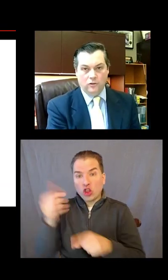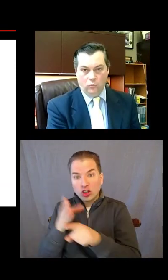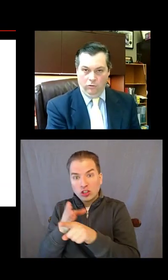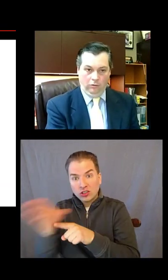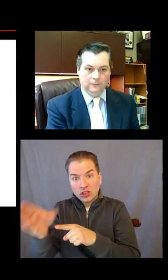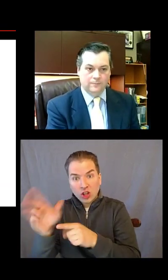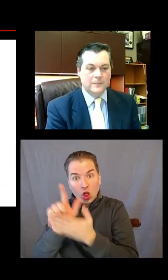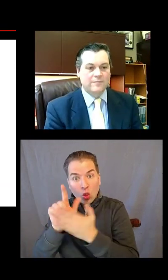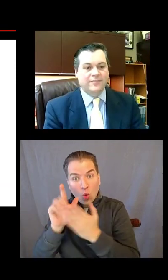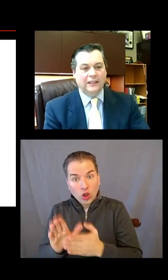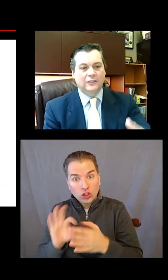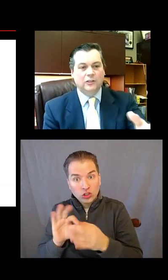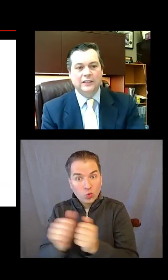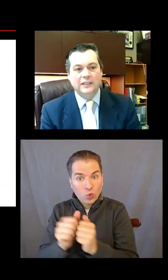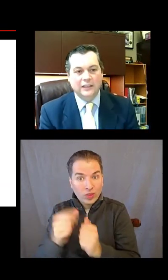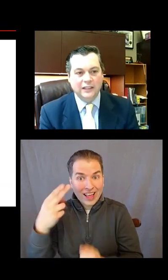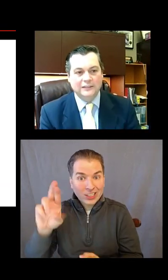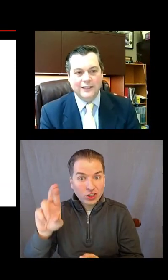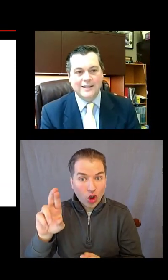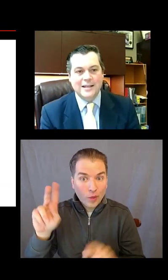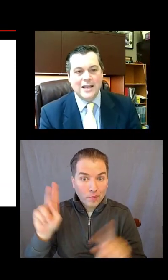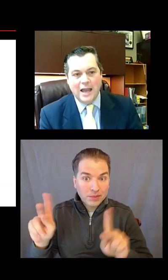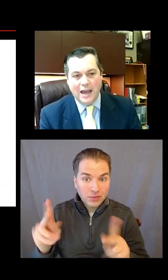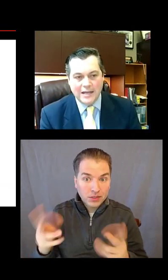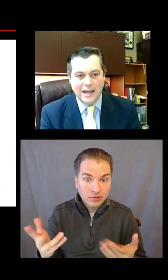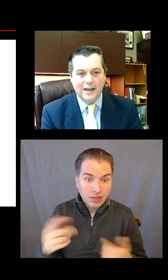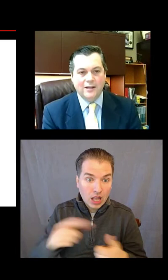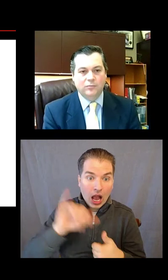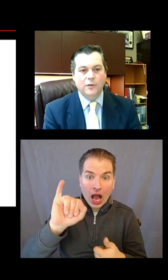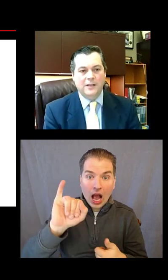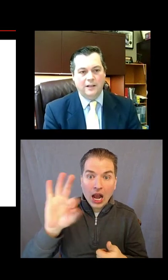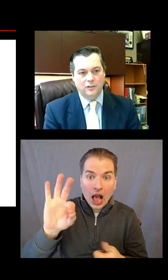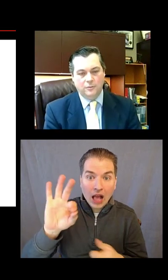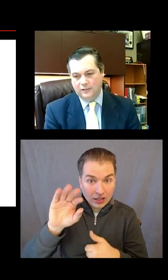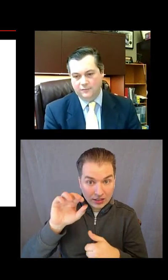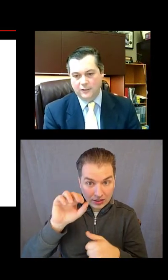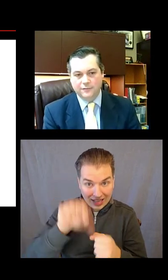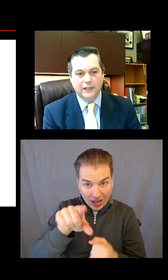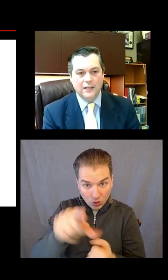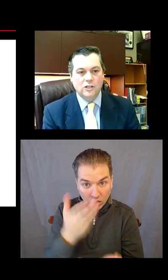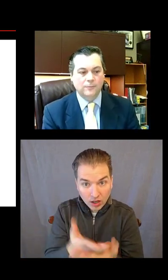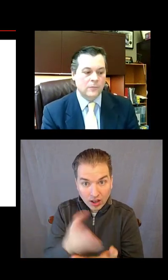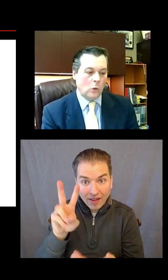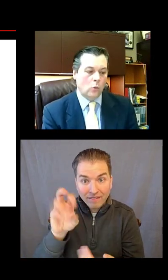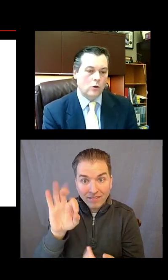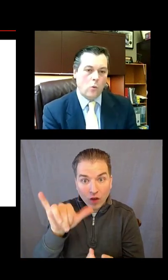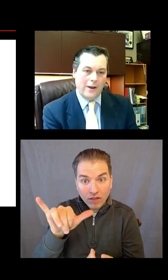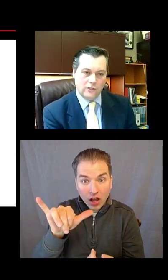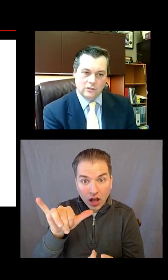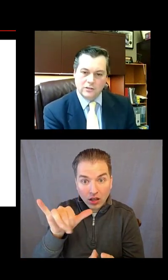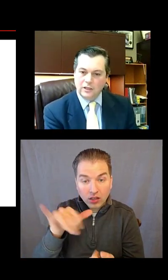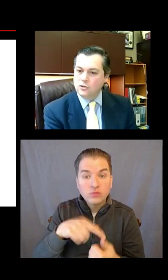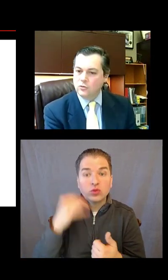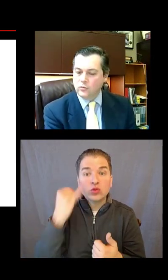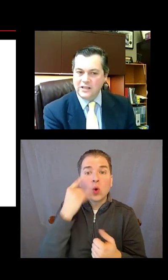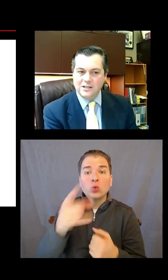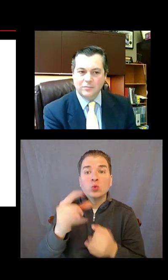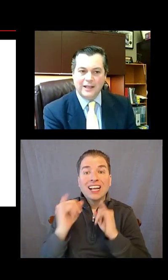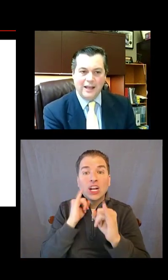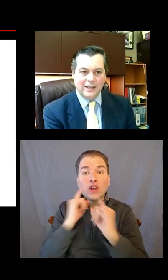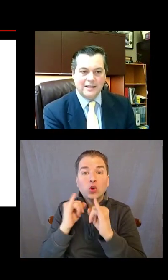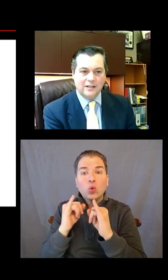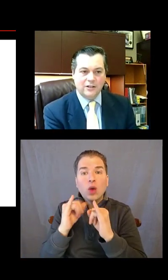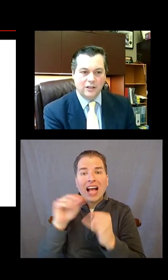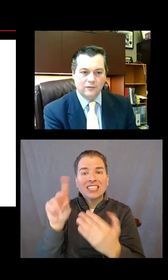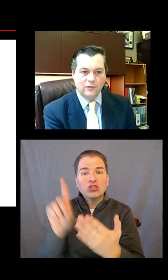employment lawyer's world is looking at things like I-9, employment eligibility verification. What questions can you